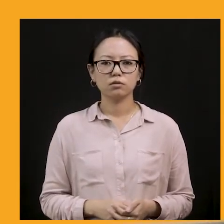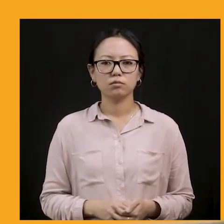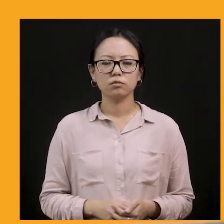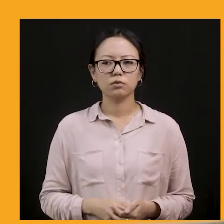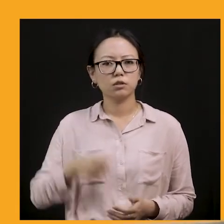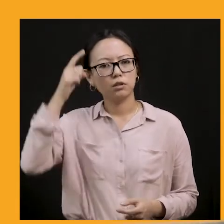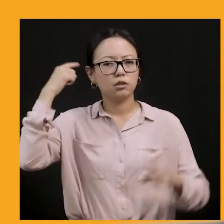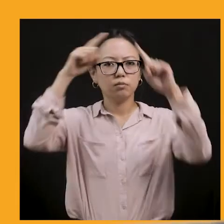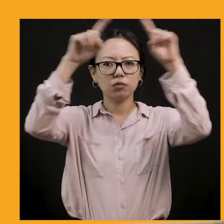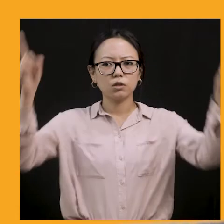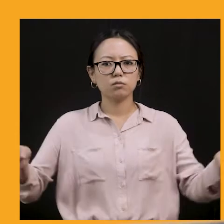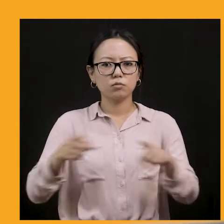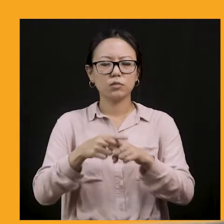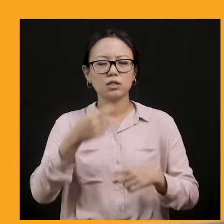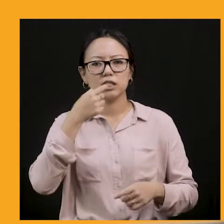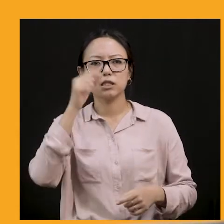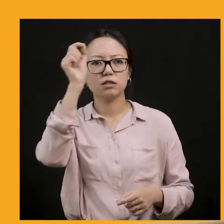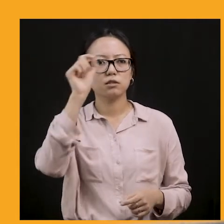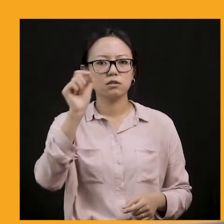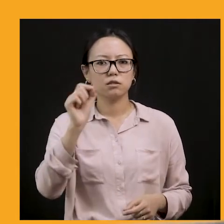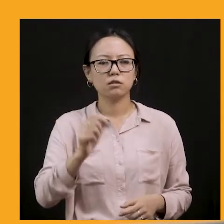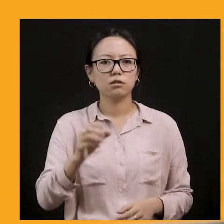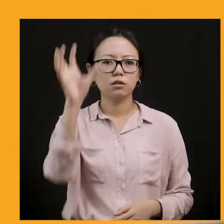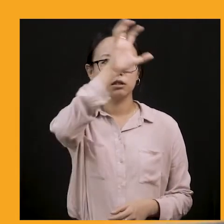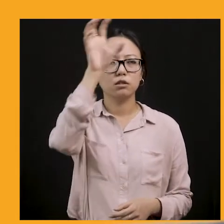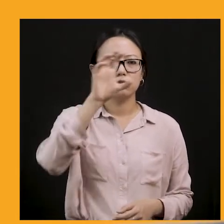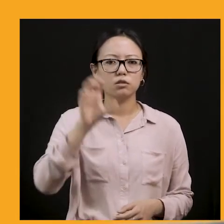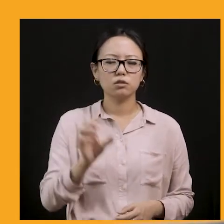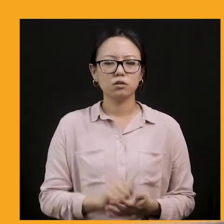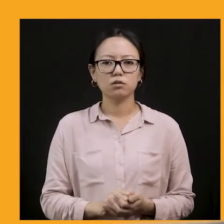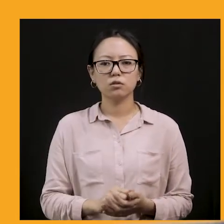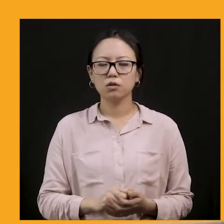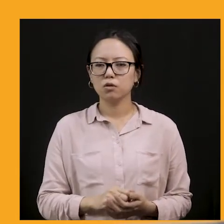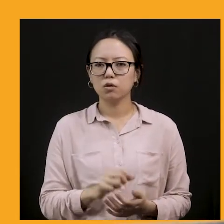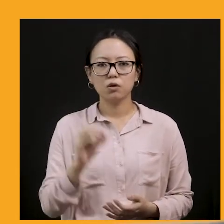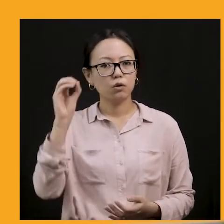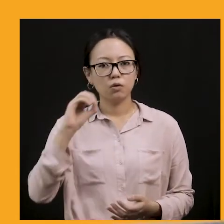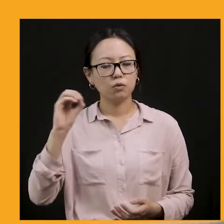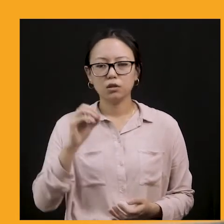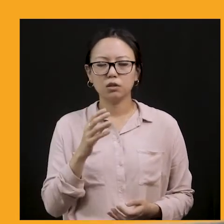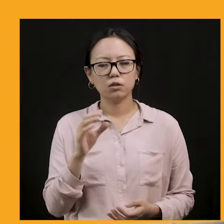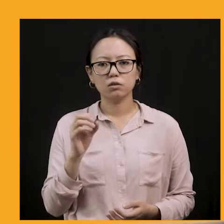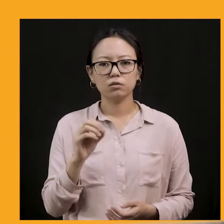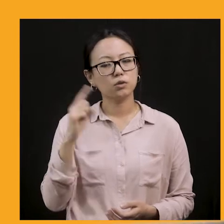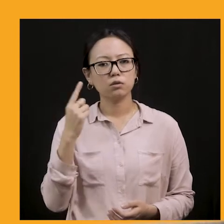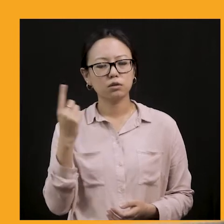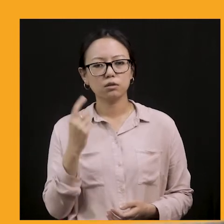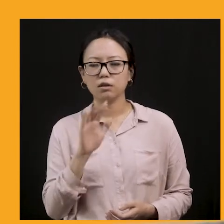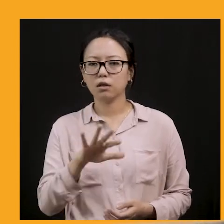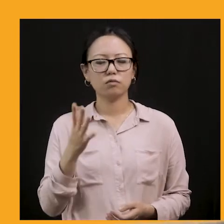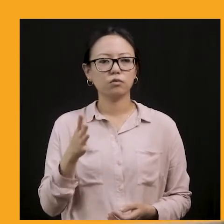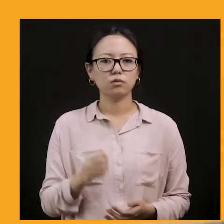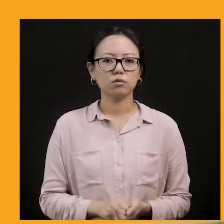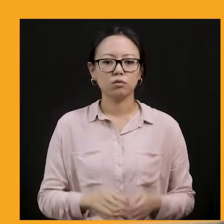from blackboard, apart from duster, apart from chalk, we also see desks, table, and chair,